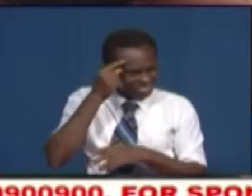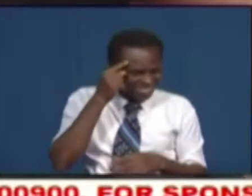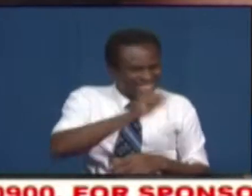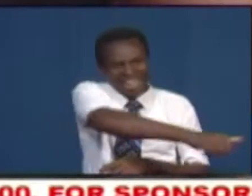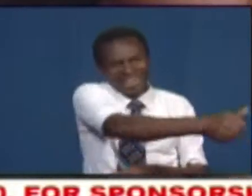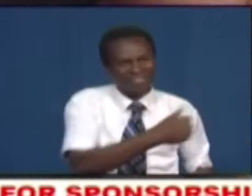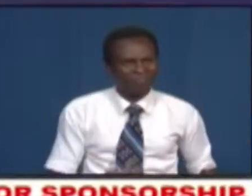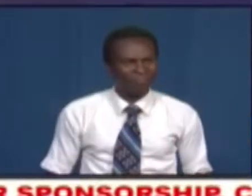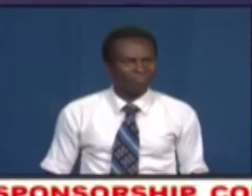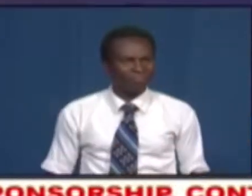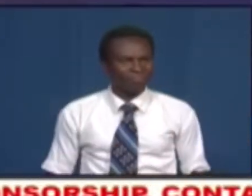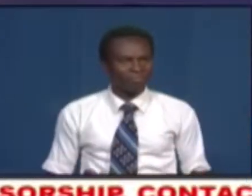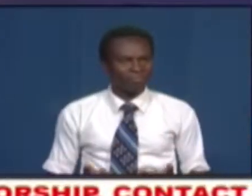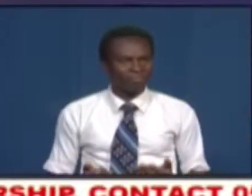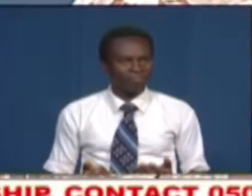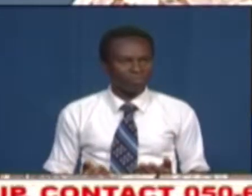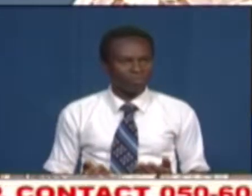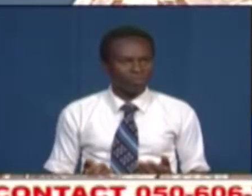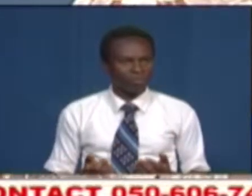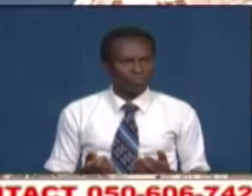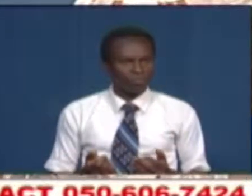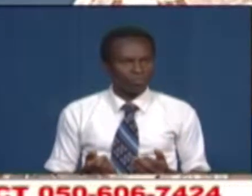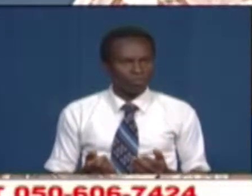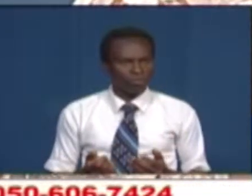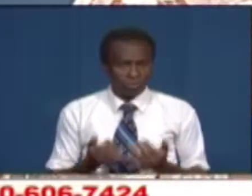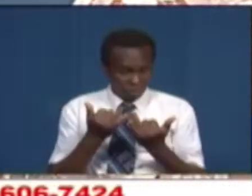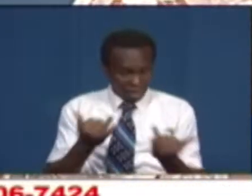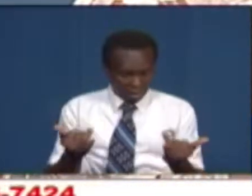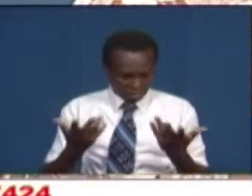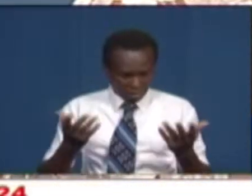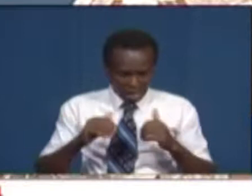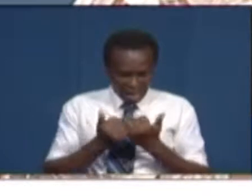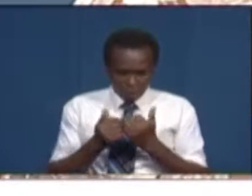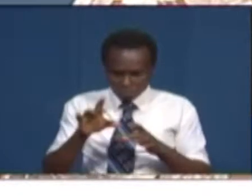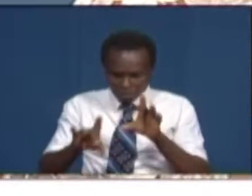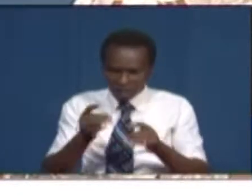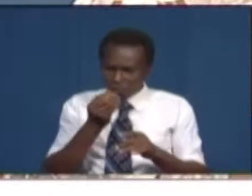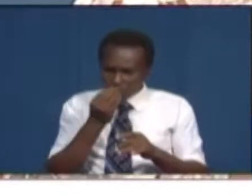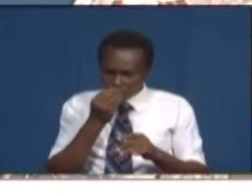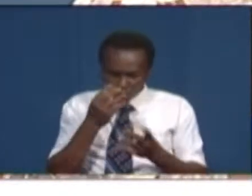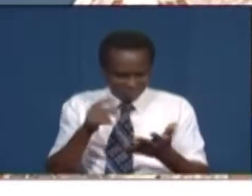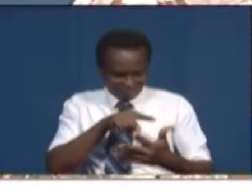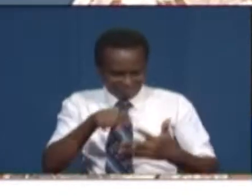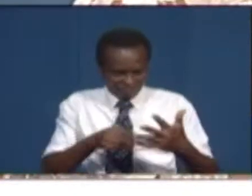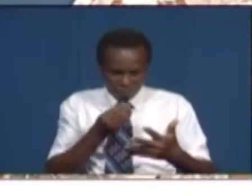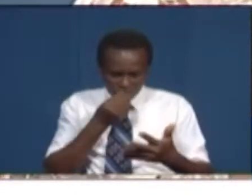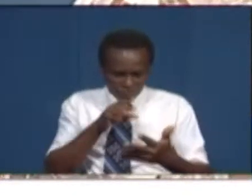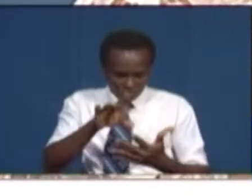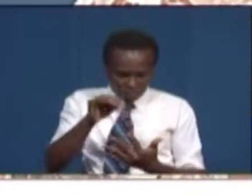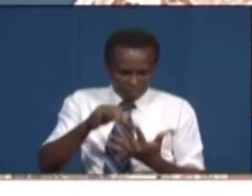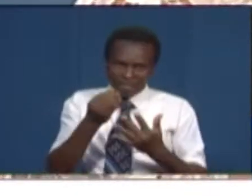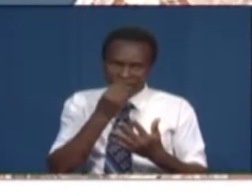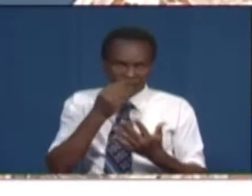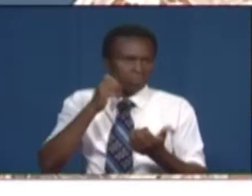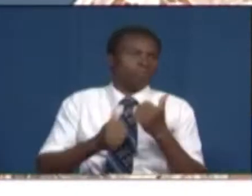in this country. The choice of food to eat has become a problem. And so most of the young adolescent ages going for the